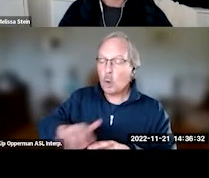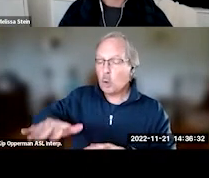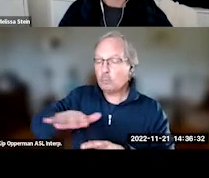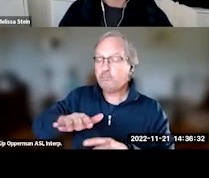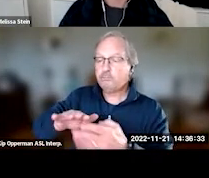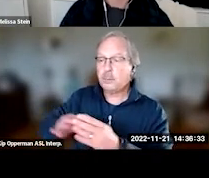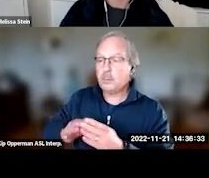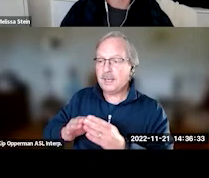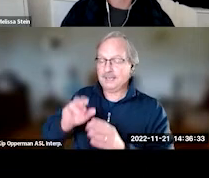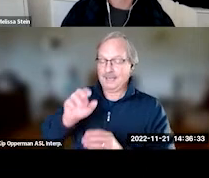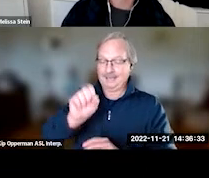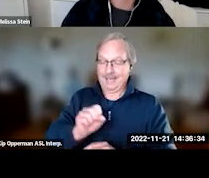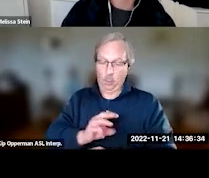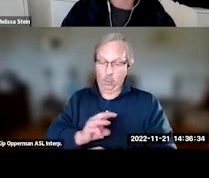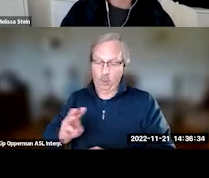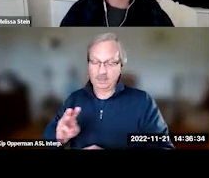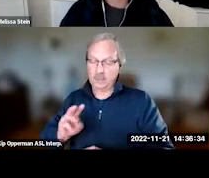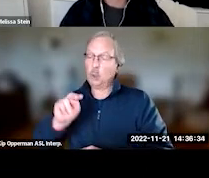Mexico.